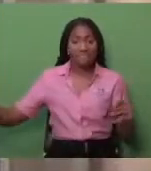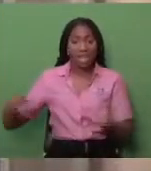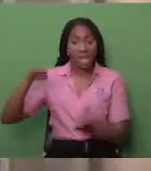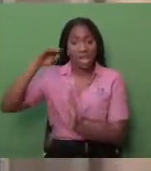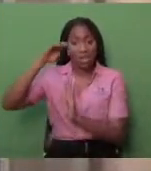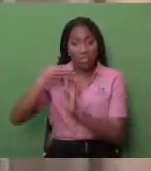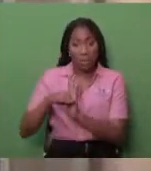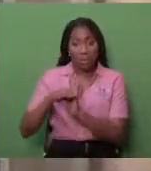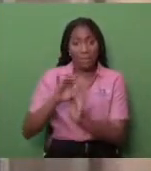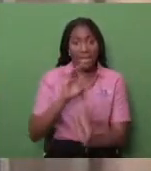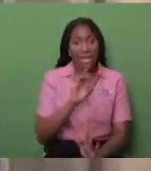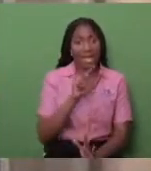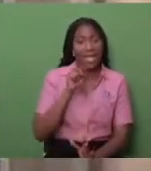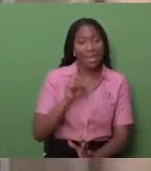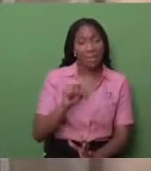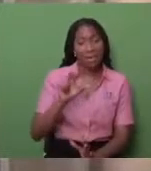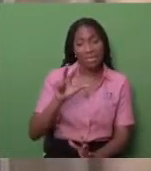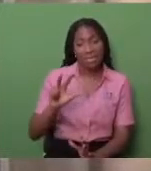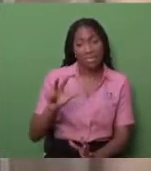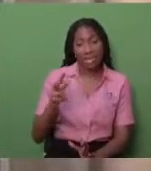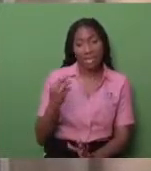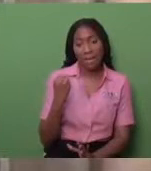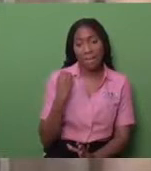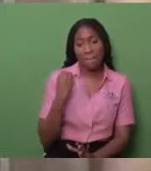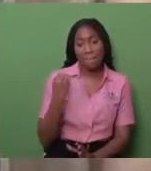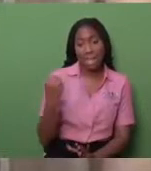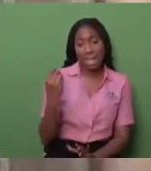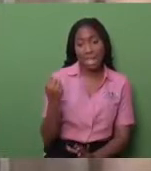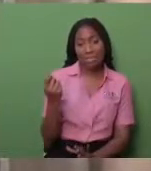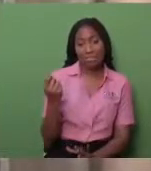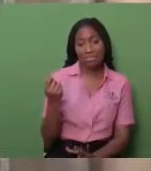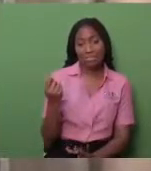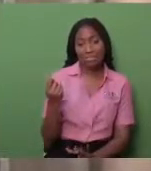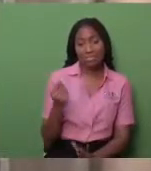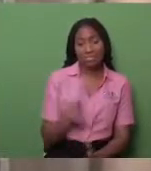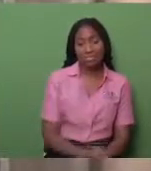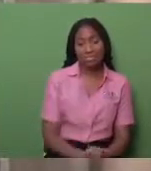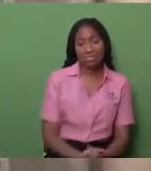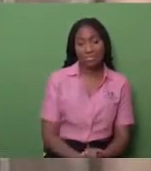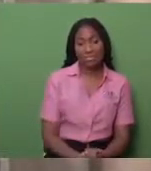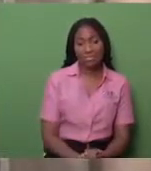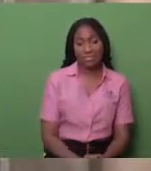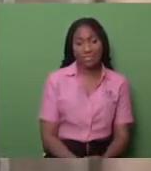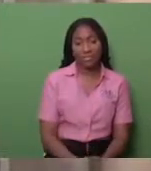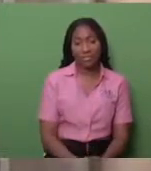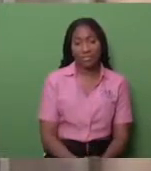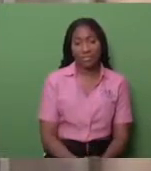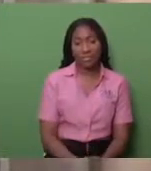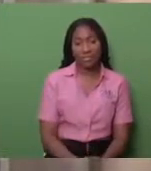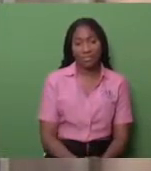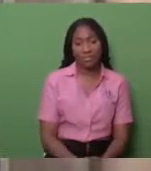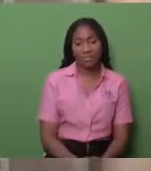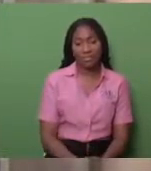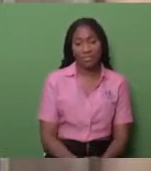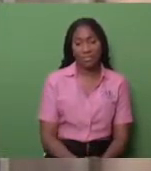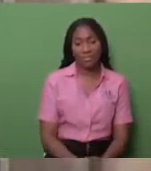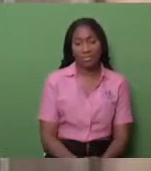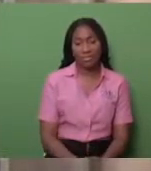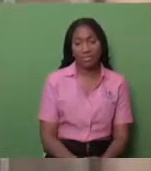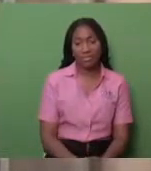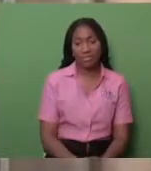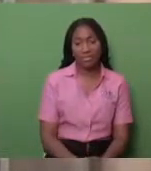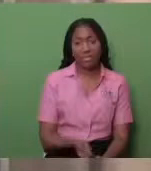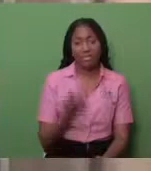$8.3 million in this budget. $8.3 million. And so there we are, this matter. We deserve